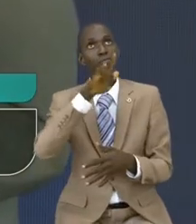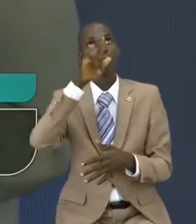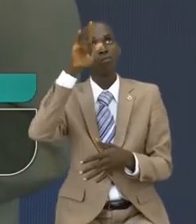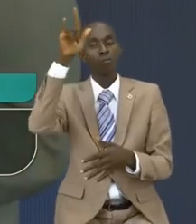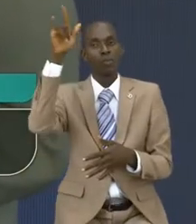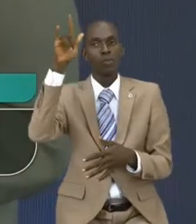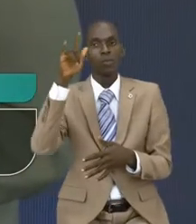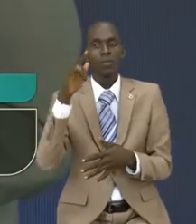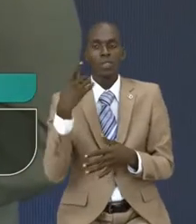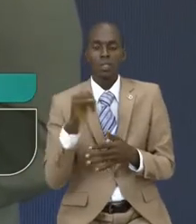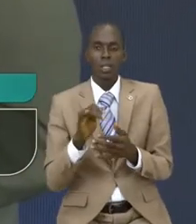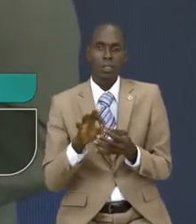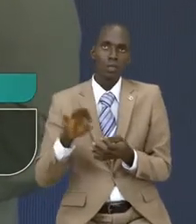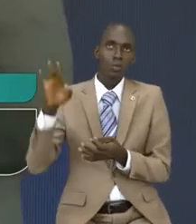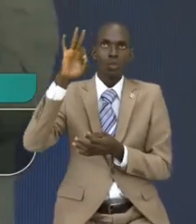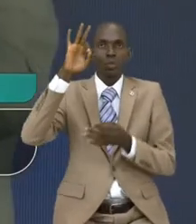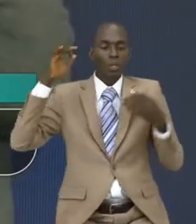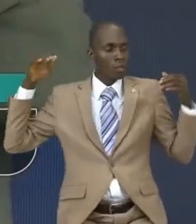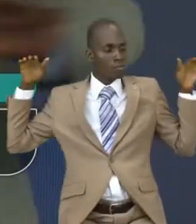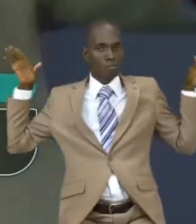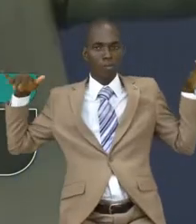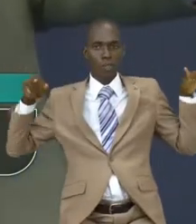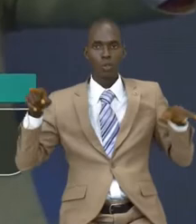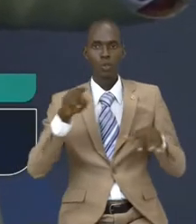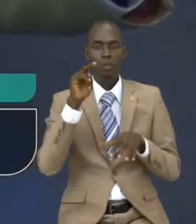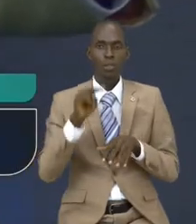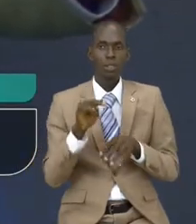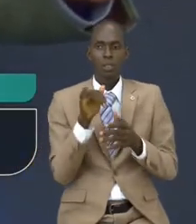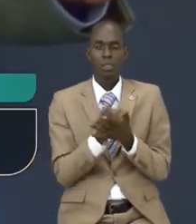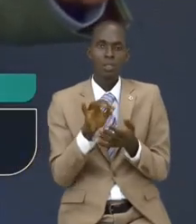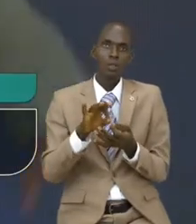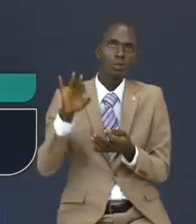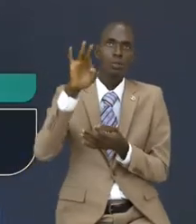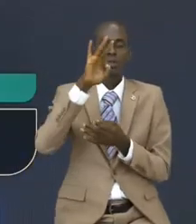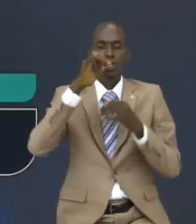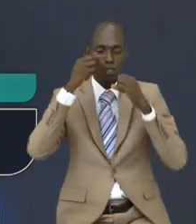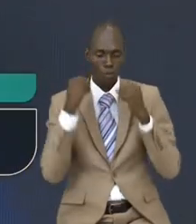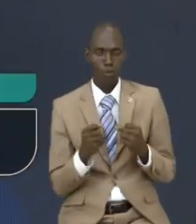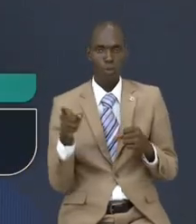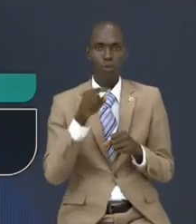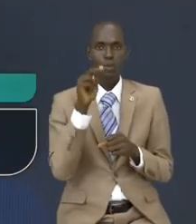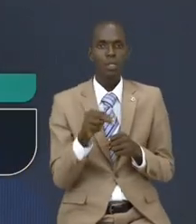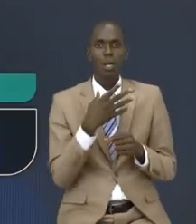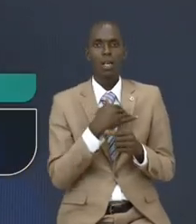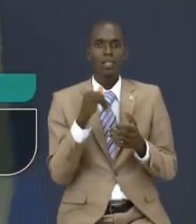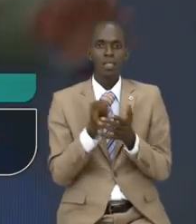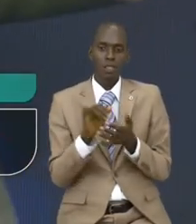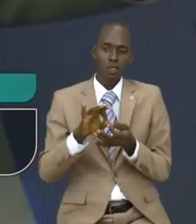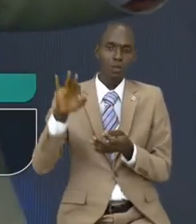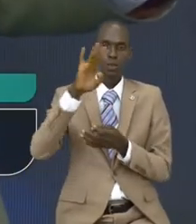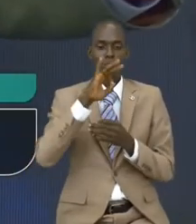spiritual feather you need, and the spiritual strength you need, and the spiritual courage you need